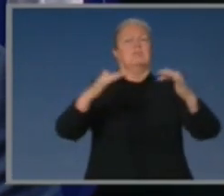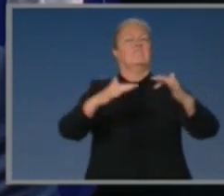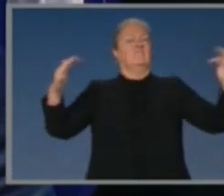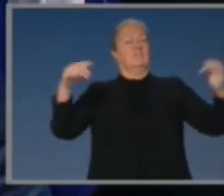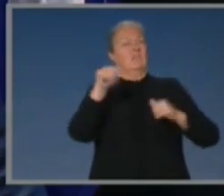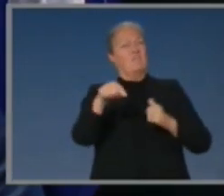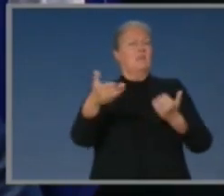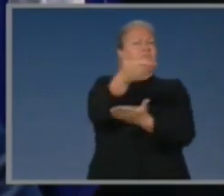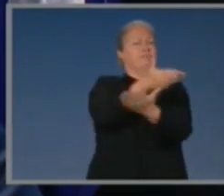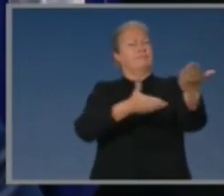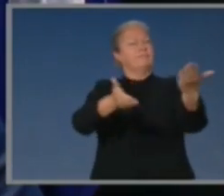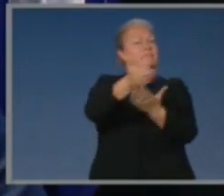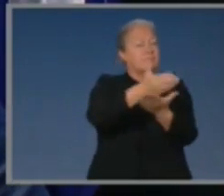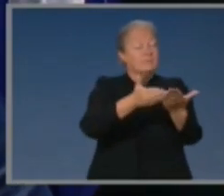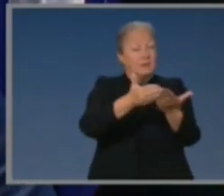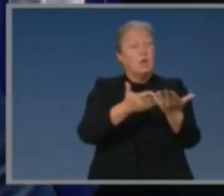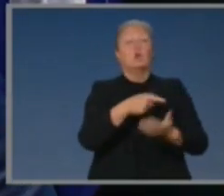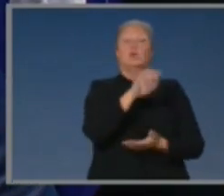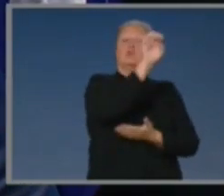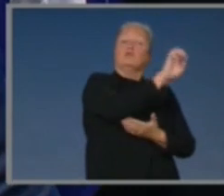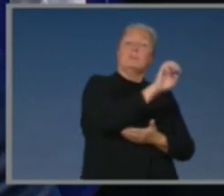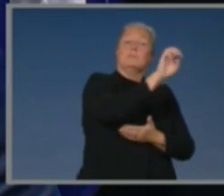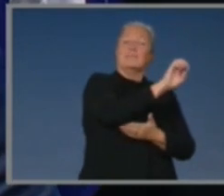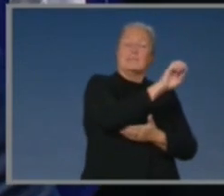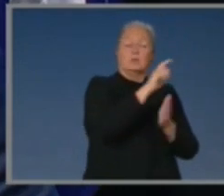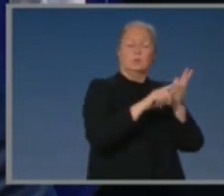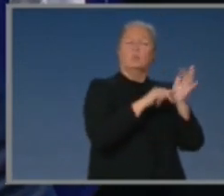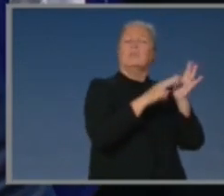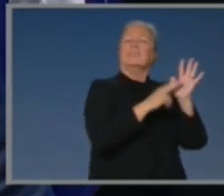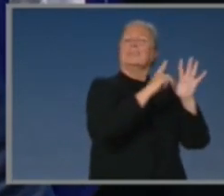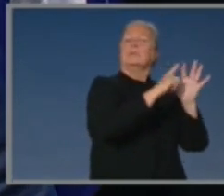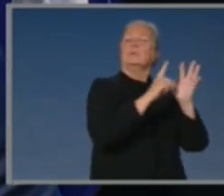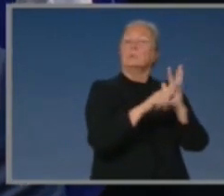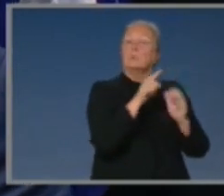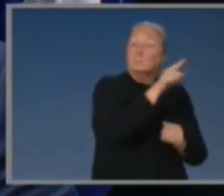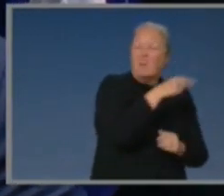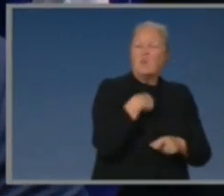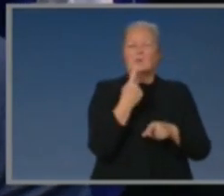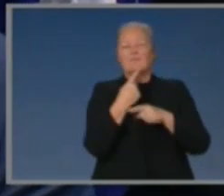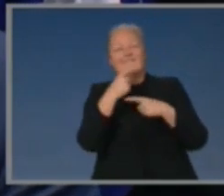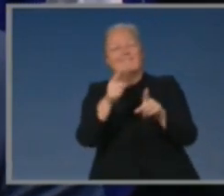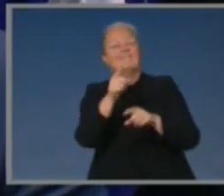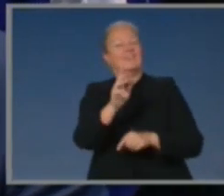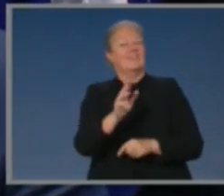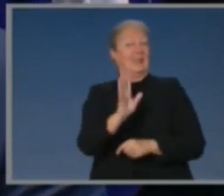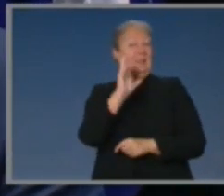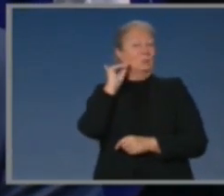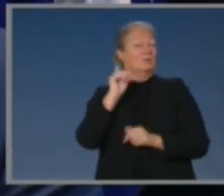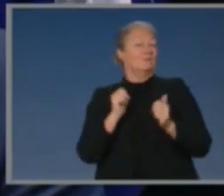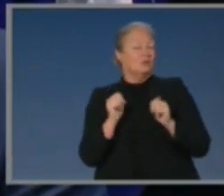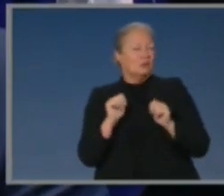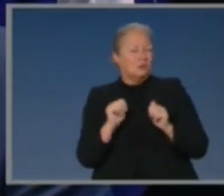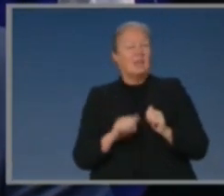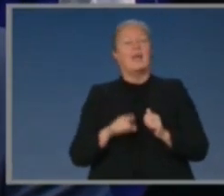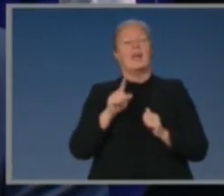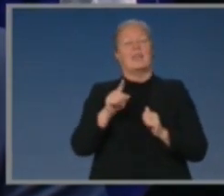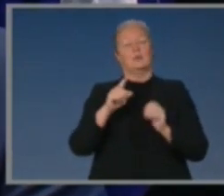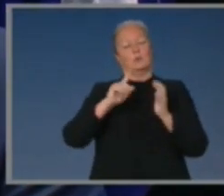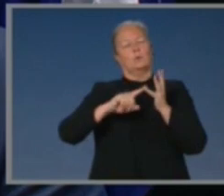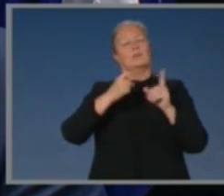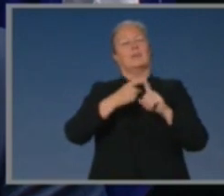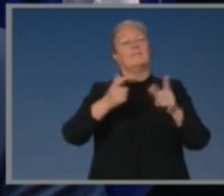being put forward by the European Union. I spoke to Ursula about that last week. I've discussed that with Boris Johnson and many